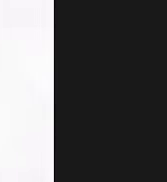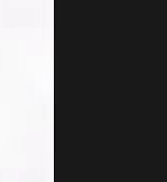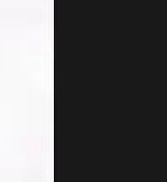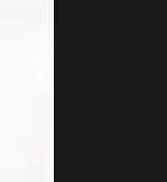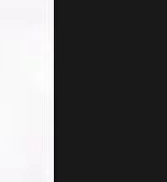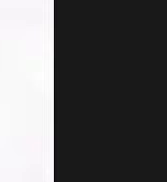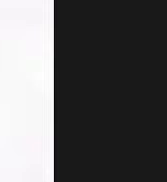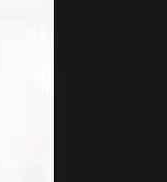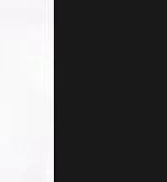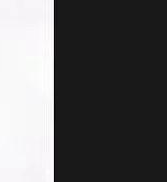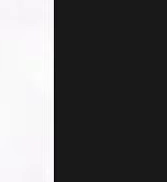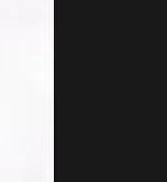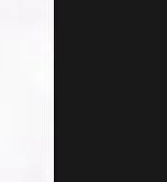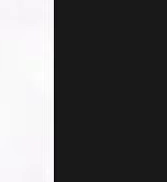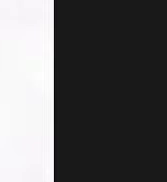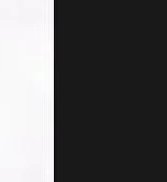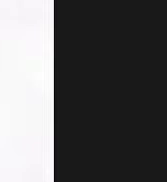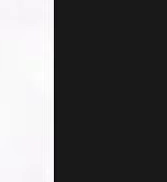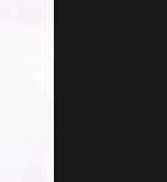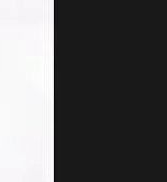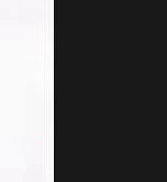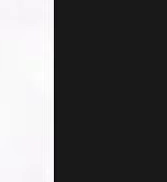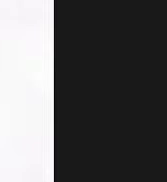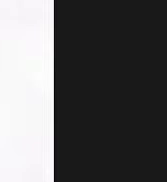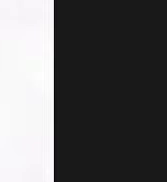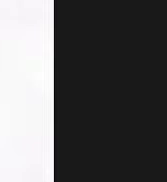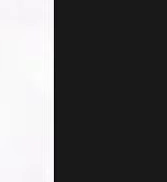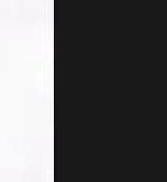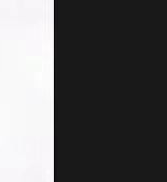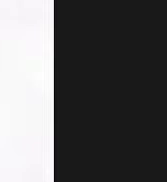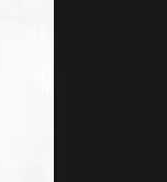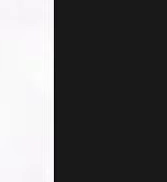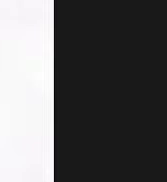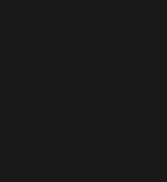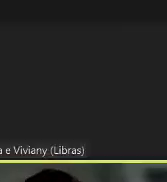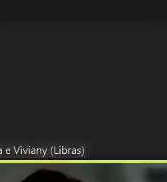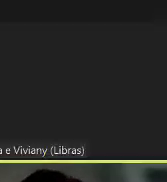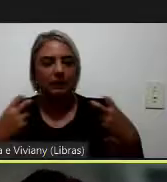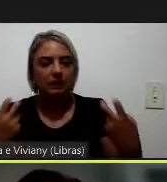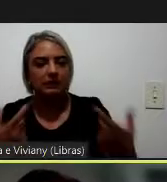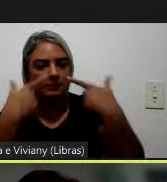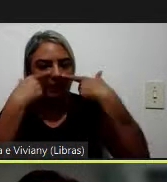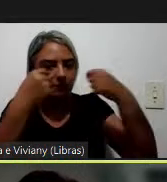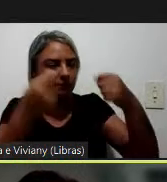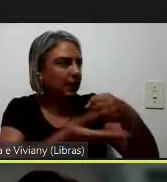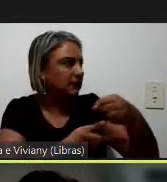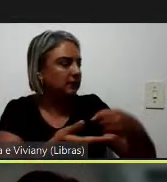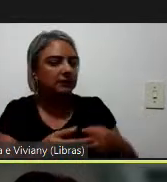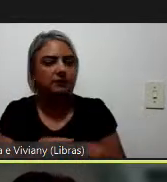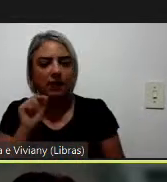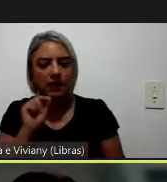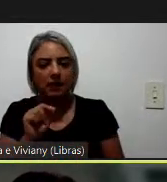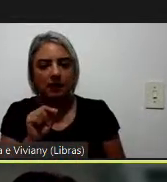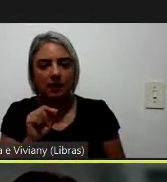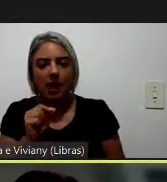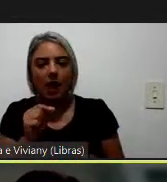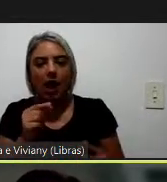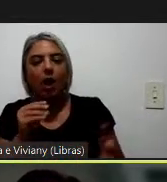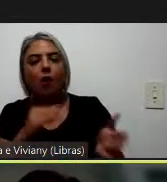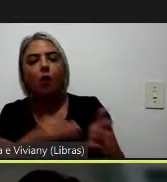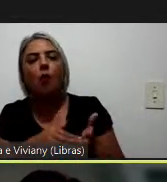make this nutrition agenda a priority in the primary healthcare? As you see, at the end of the